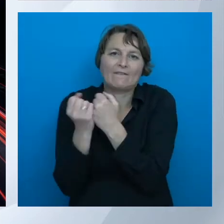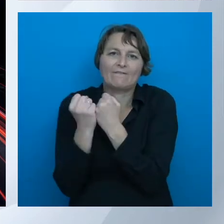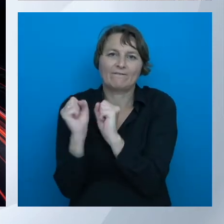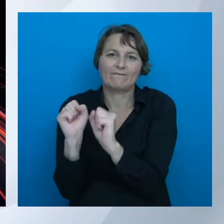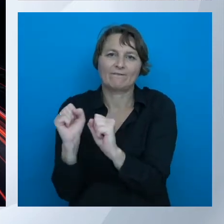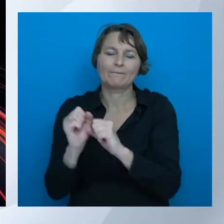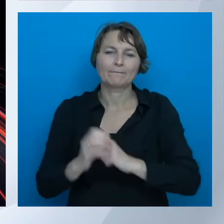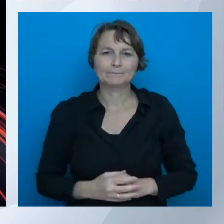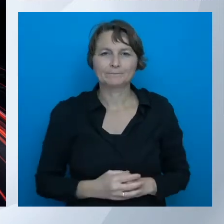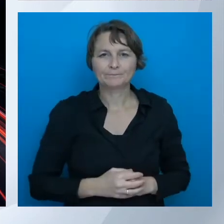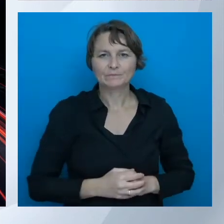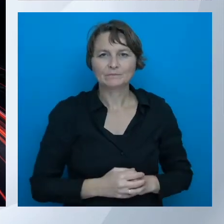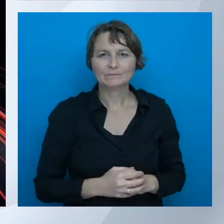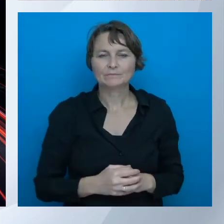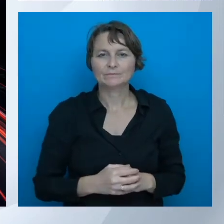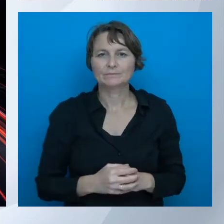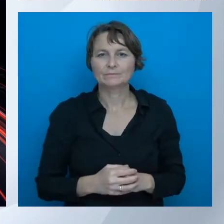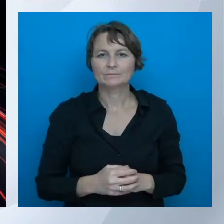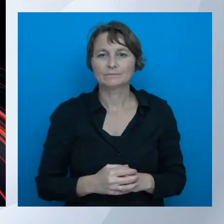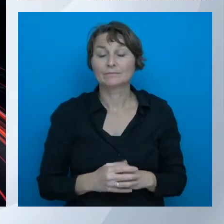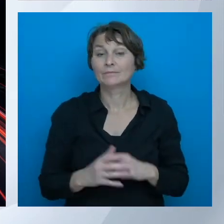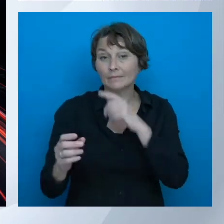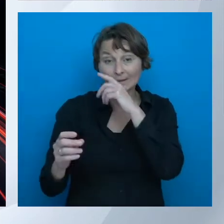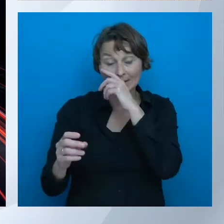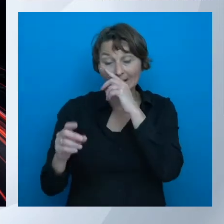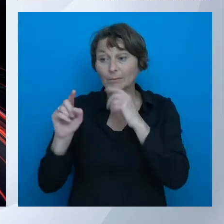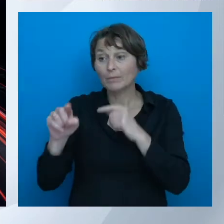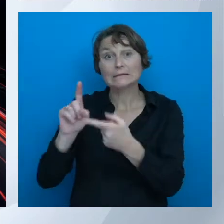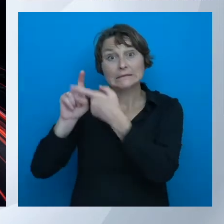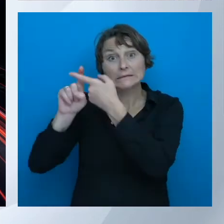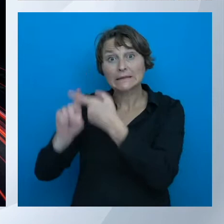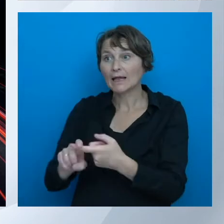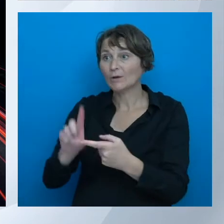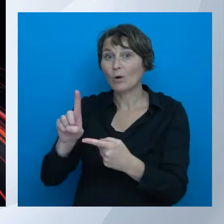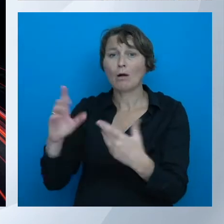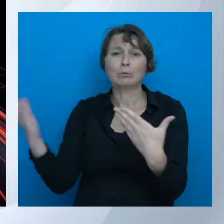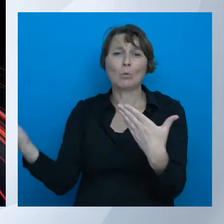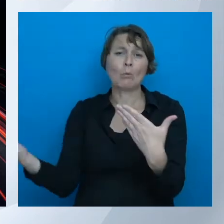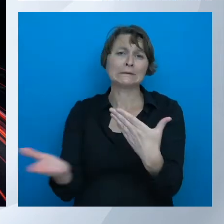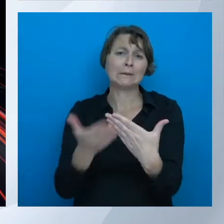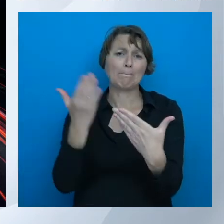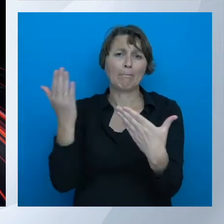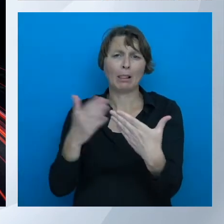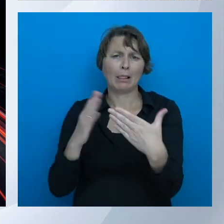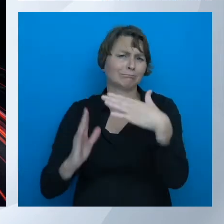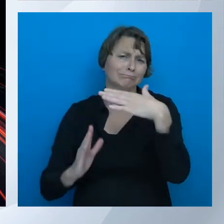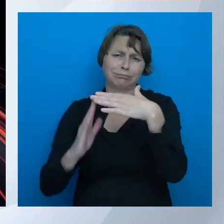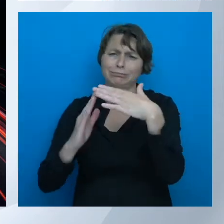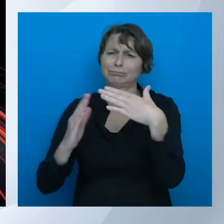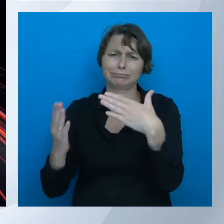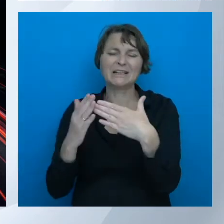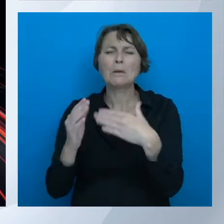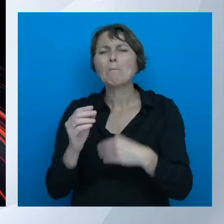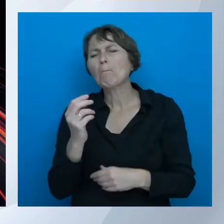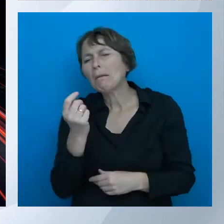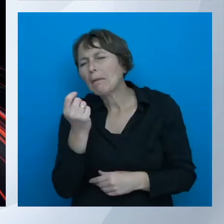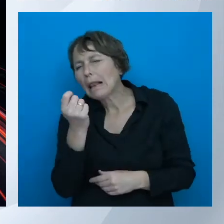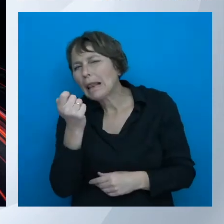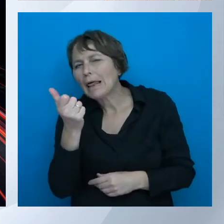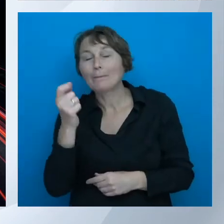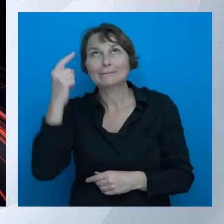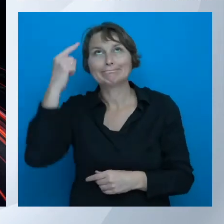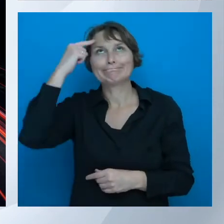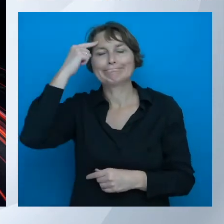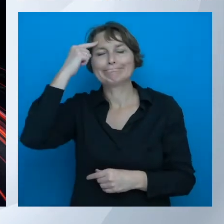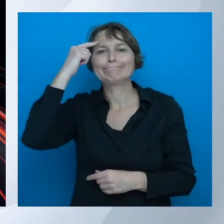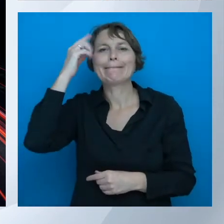is probably the most simple solution. While it might require some developer experience because you have to write